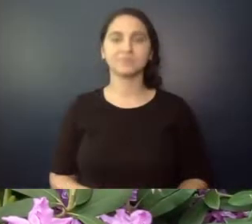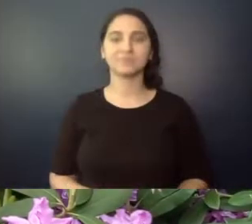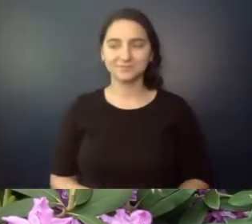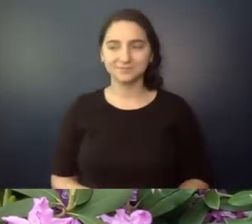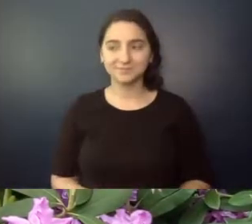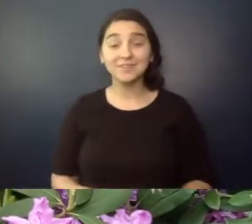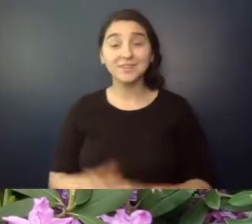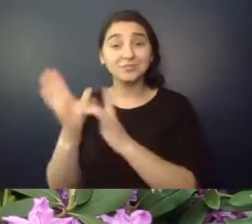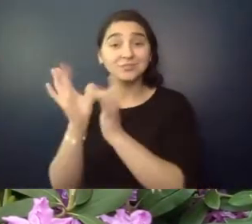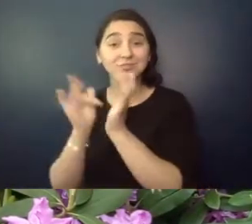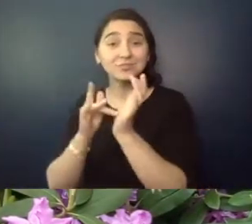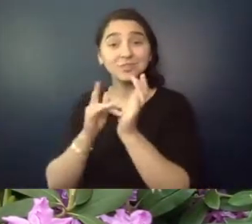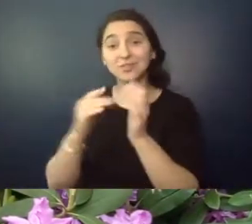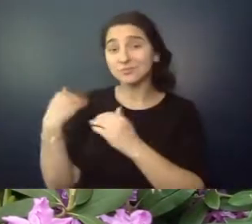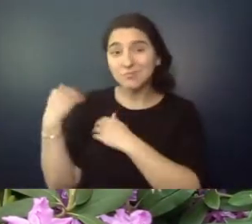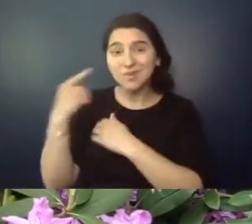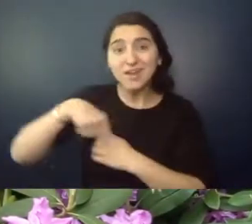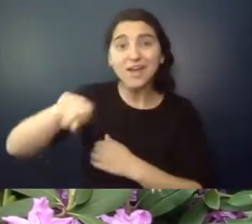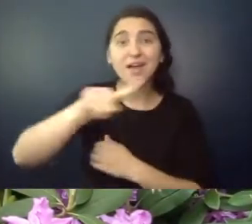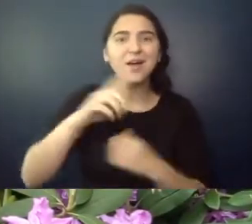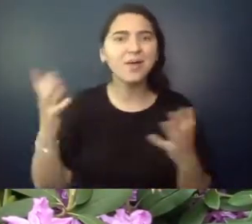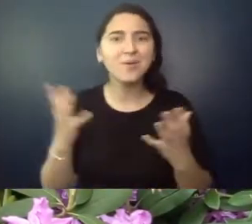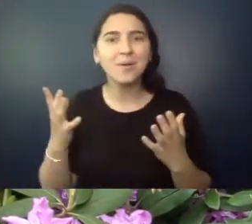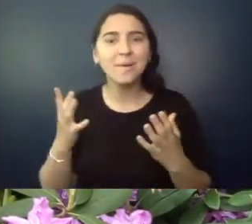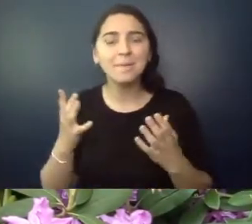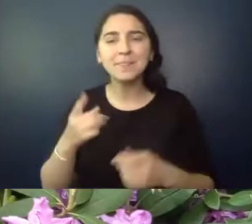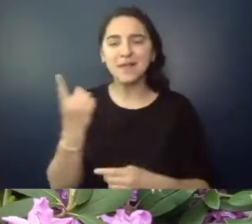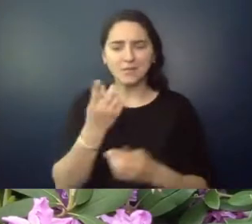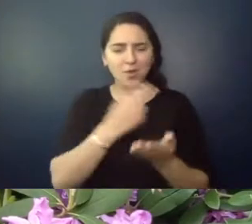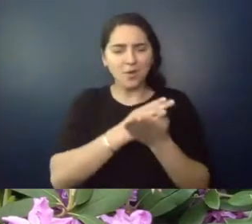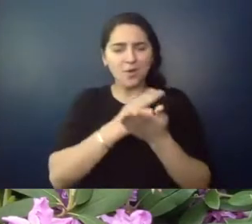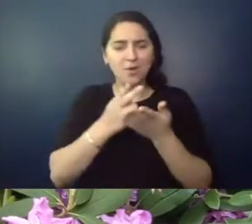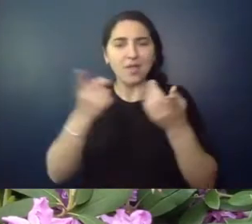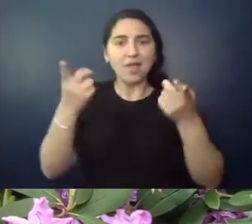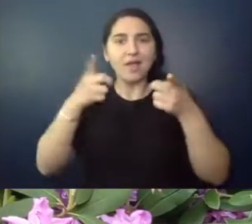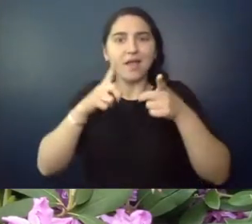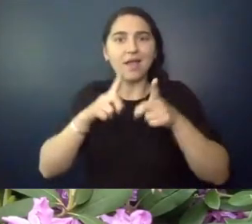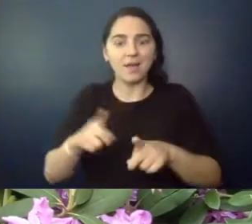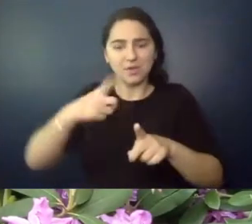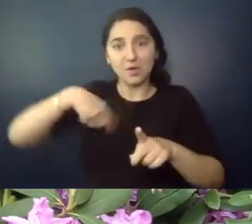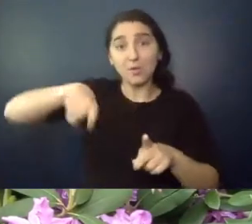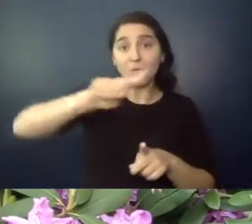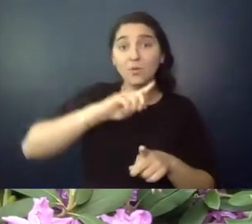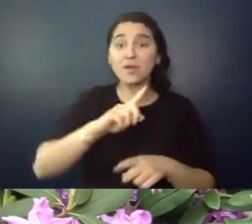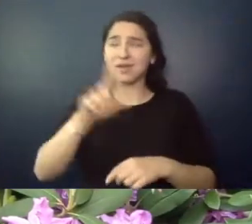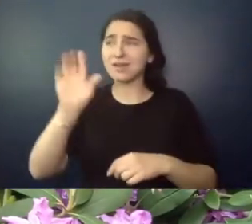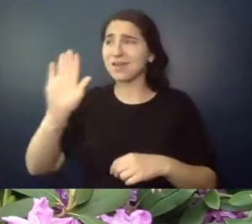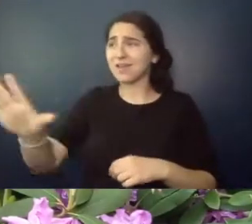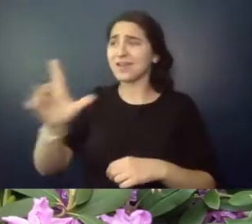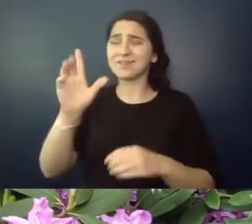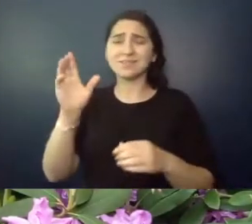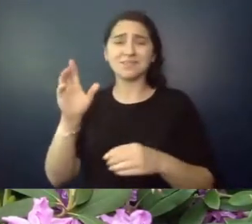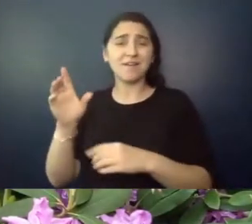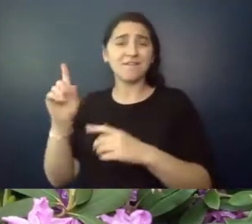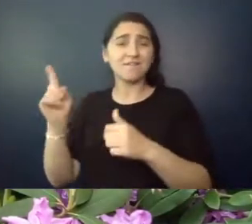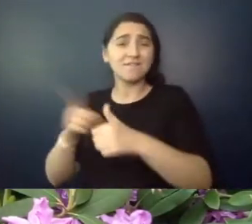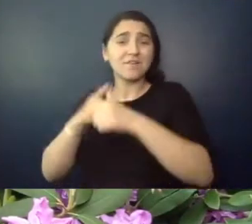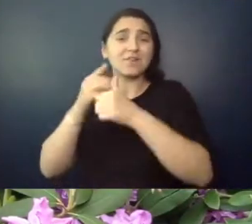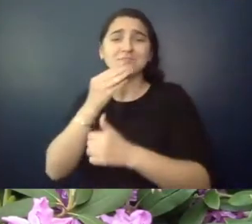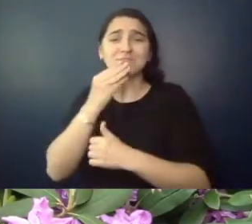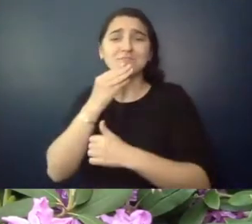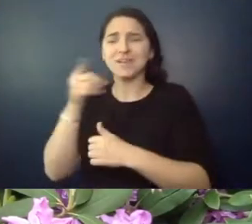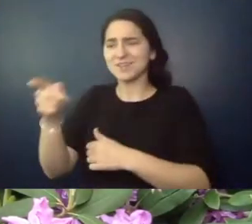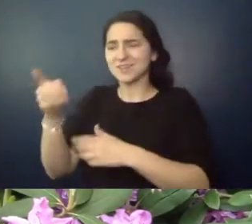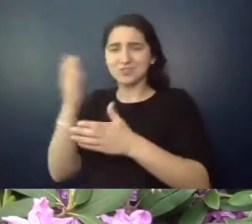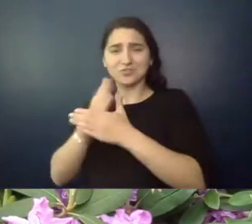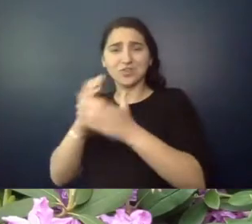Jesus reminded us that something holy happens when we come together to share the meal with one another that he first shared with us.